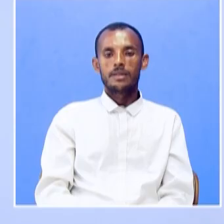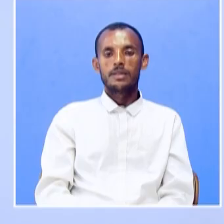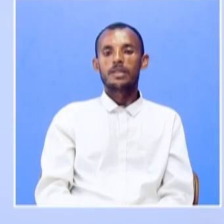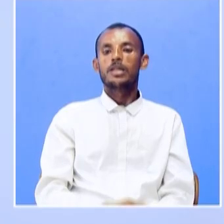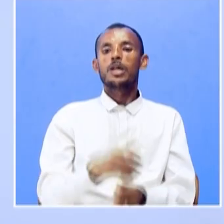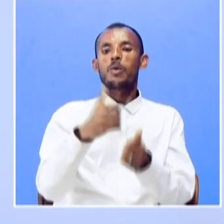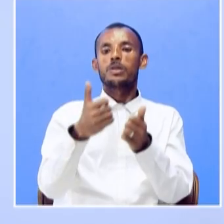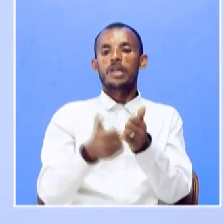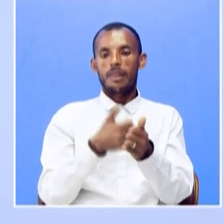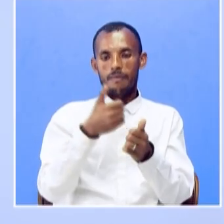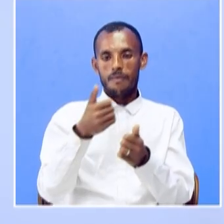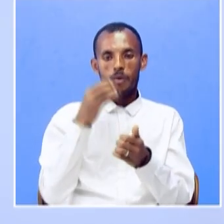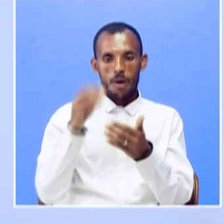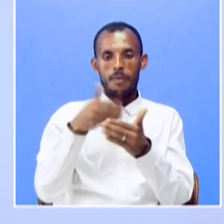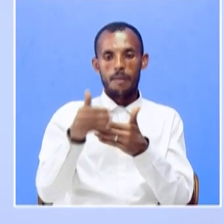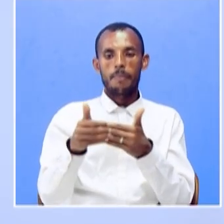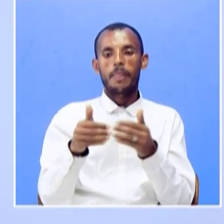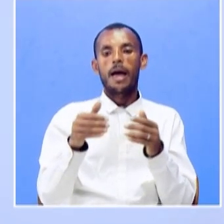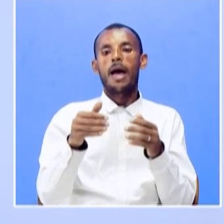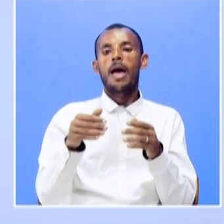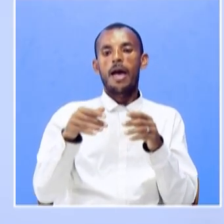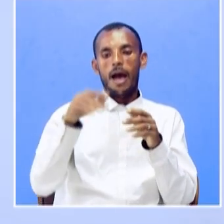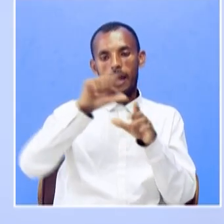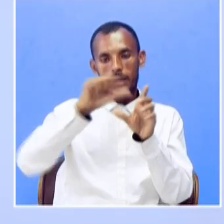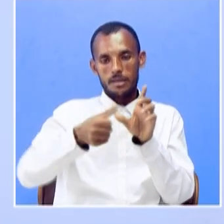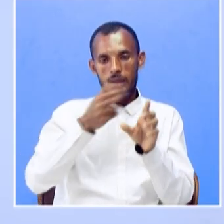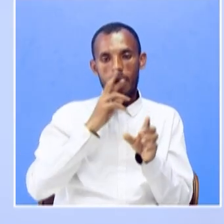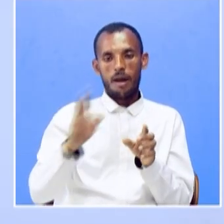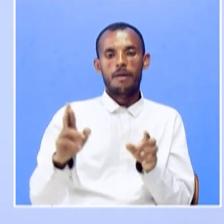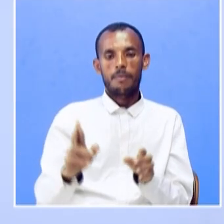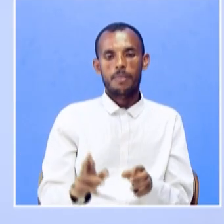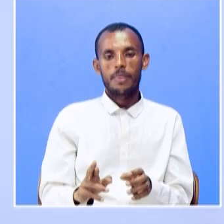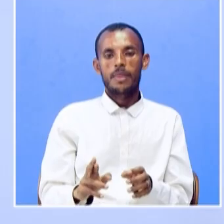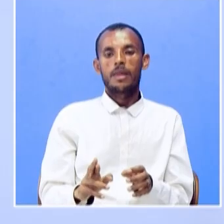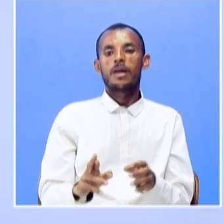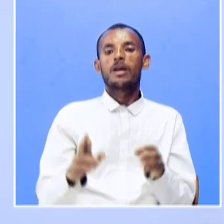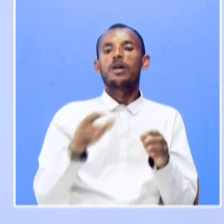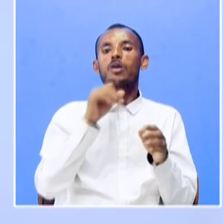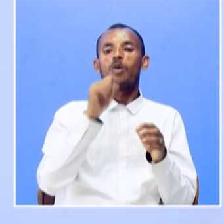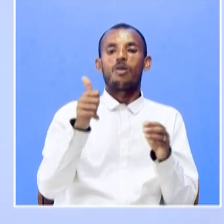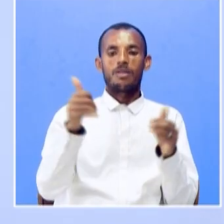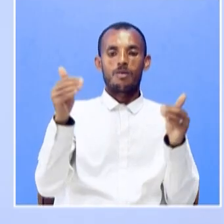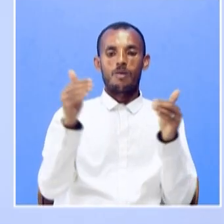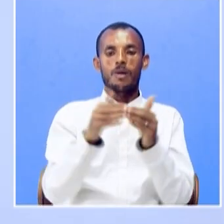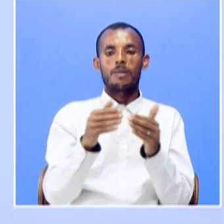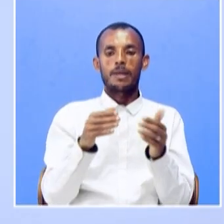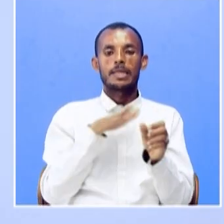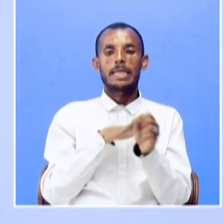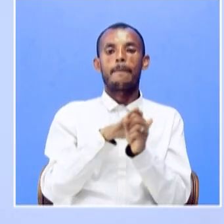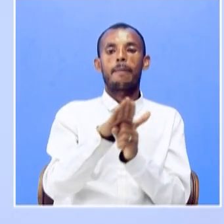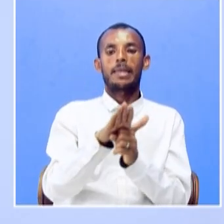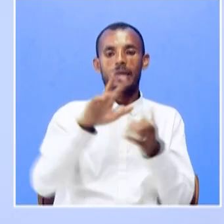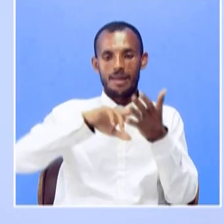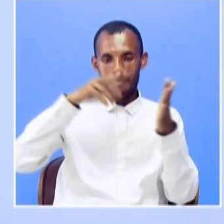consecutive angles of a parallelogram are not congruent, they are supplementary. Supplementary